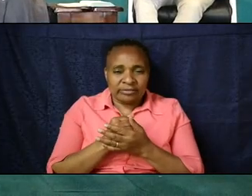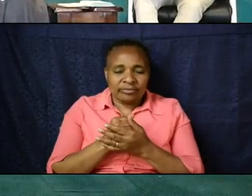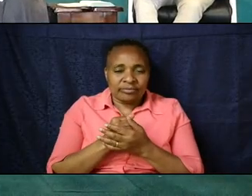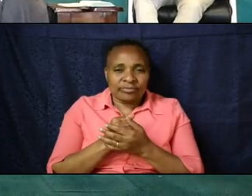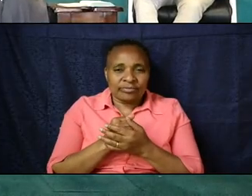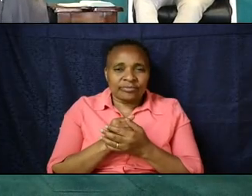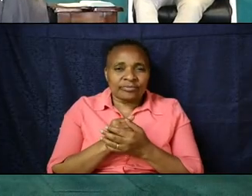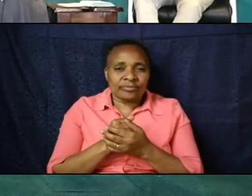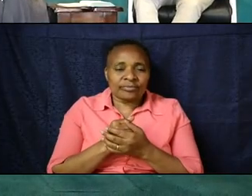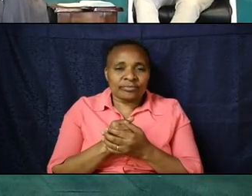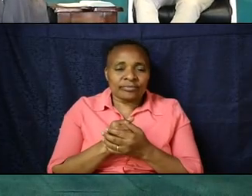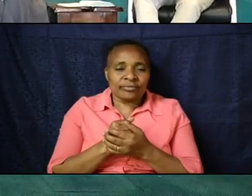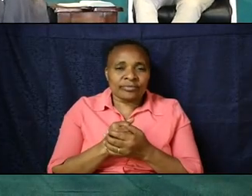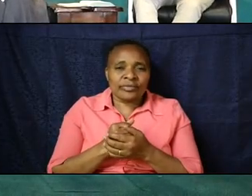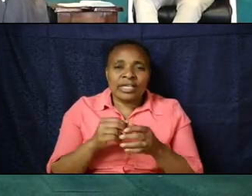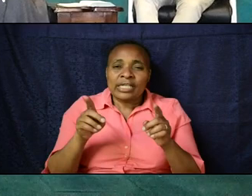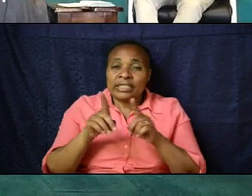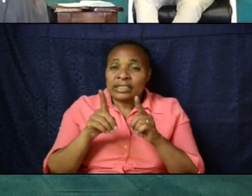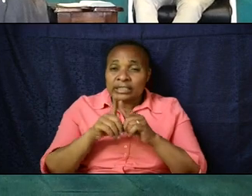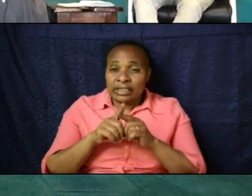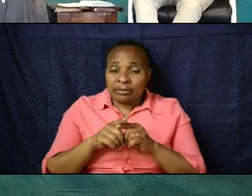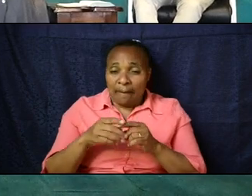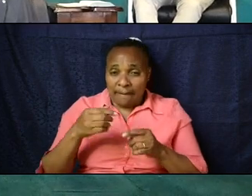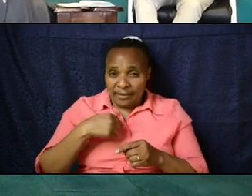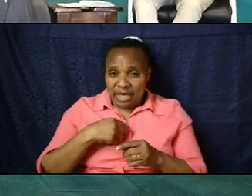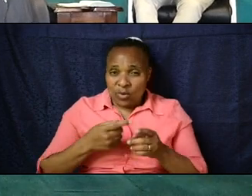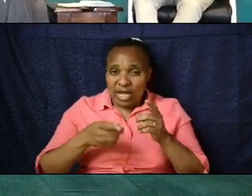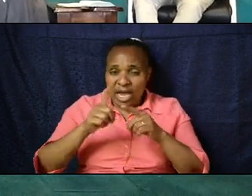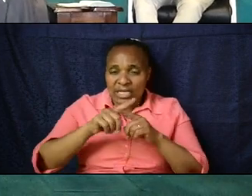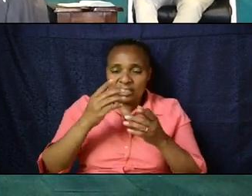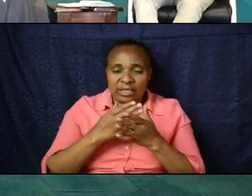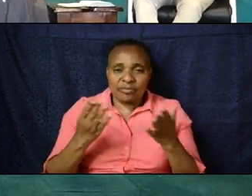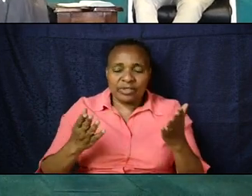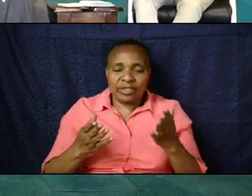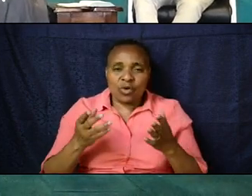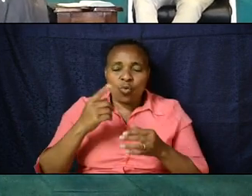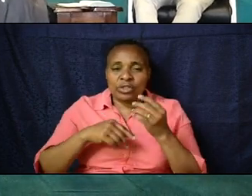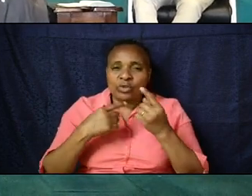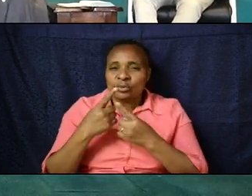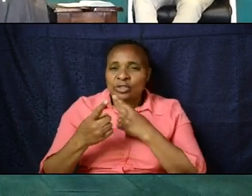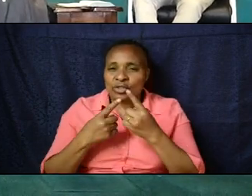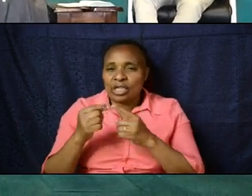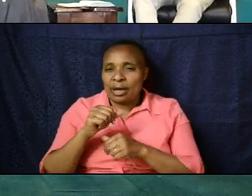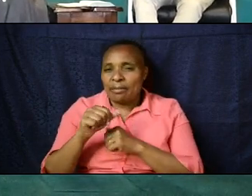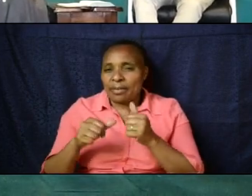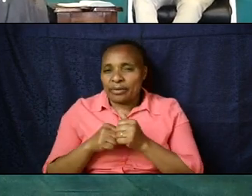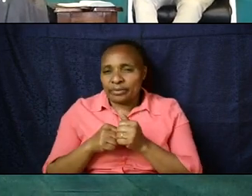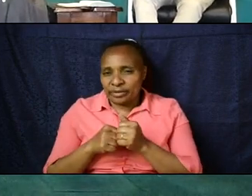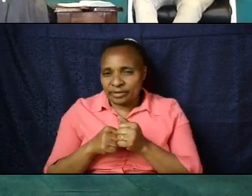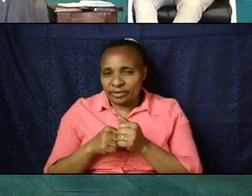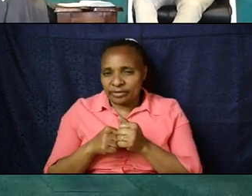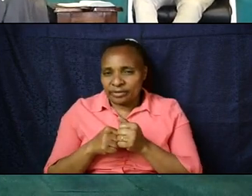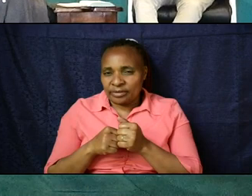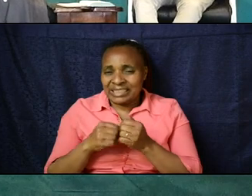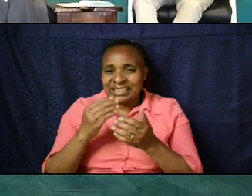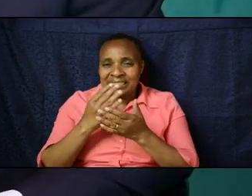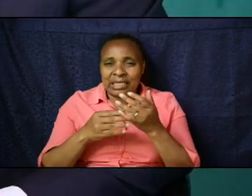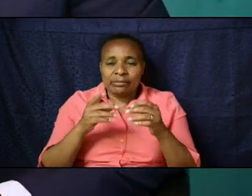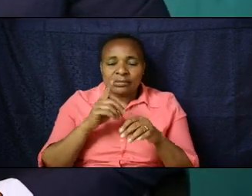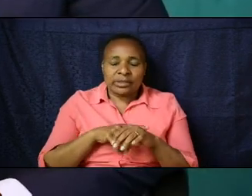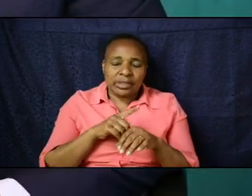know, yes, you said it. And also, if I may add something to what she said and also what he said.